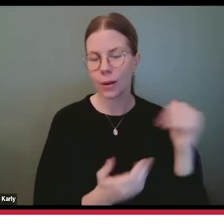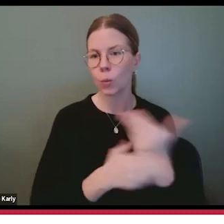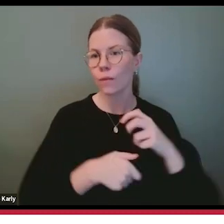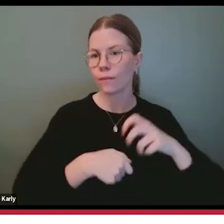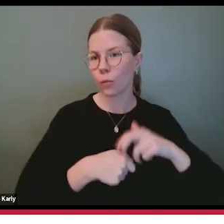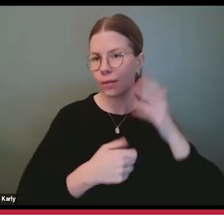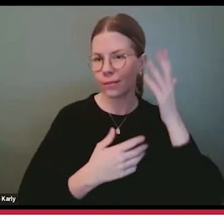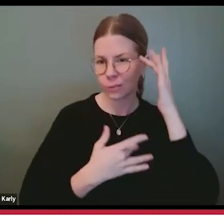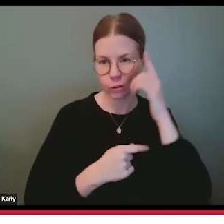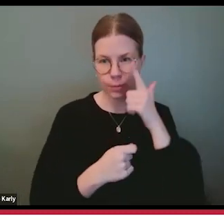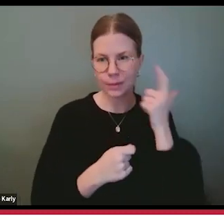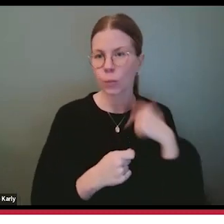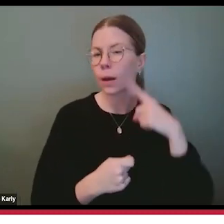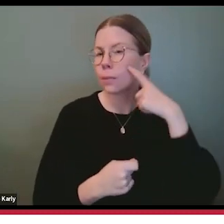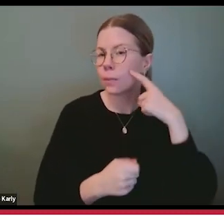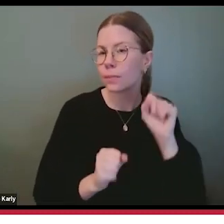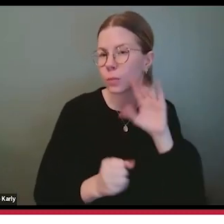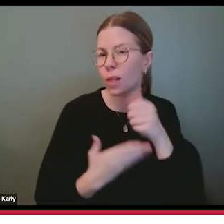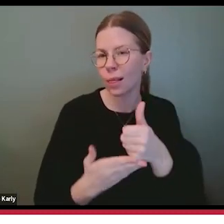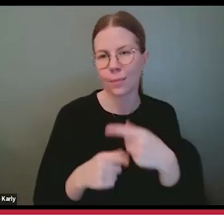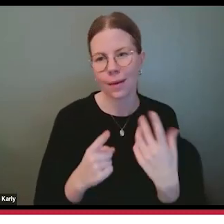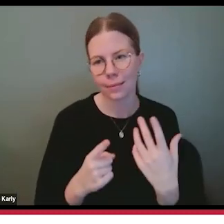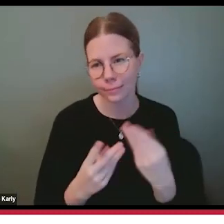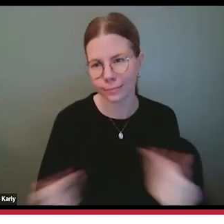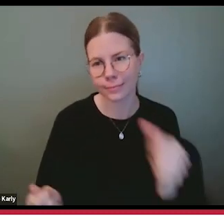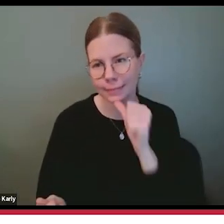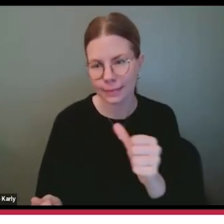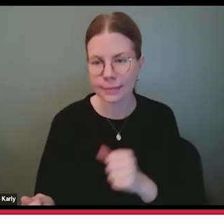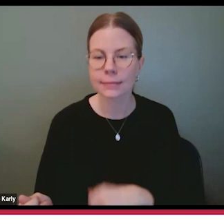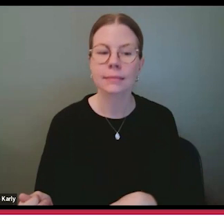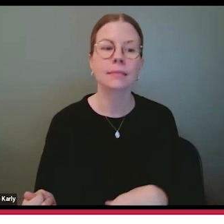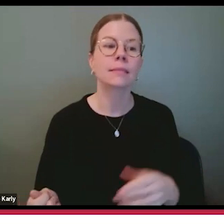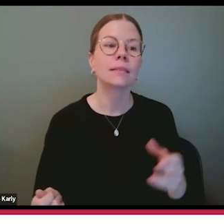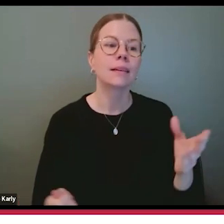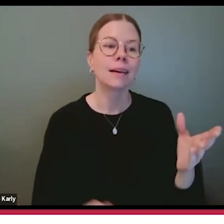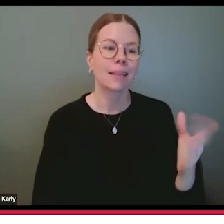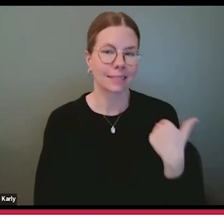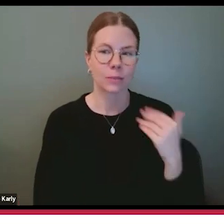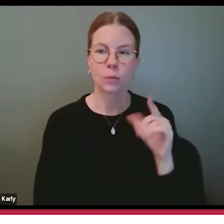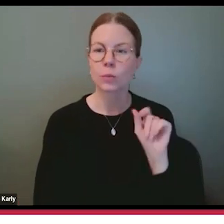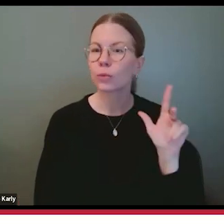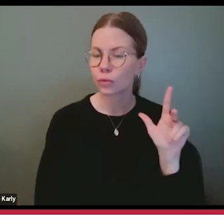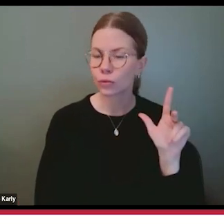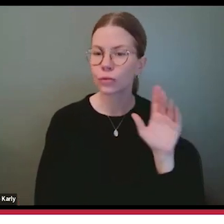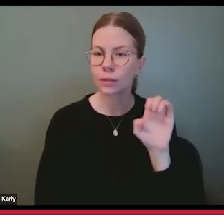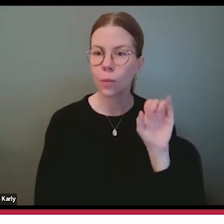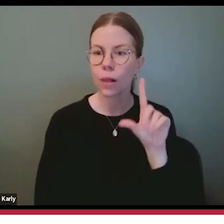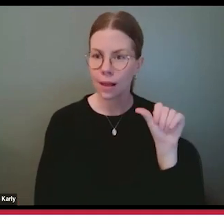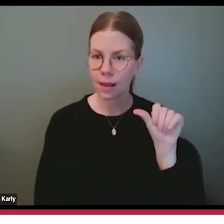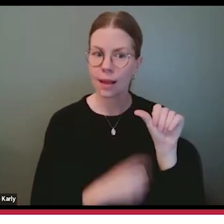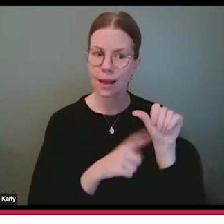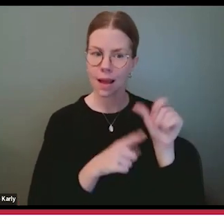great option. And then in Ebola, in 2023 alone, there was an outbreak